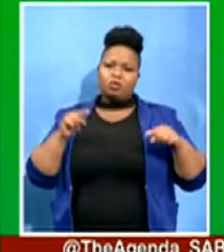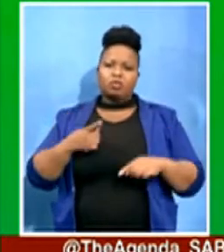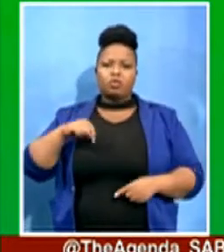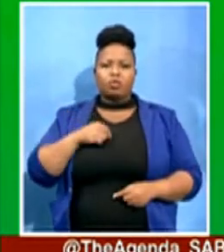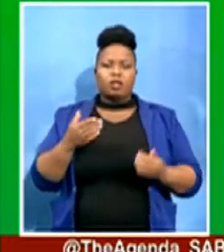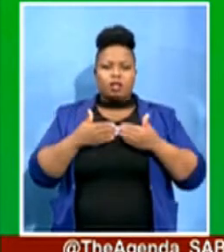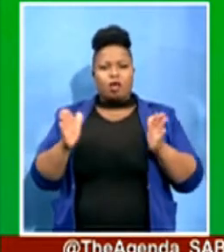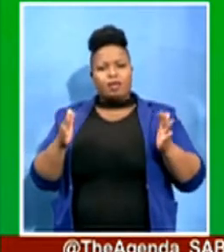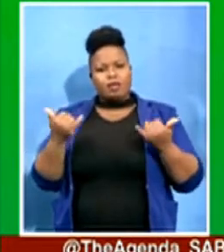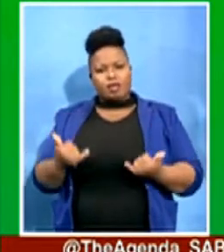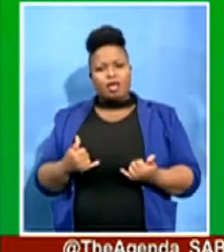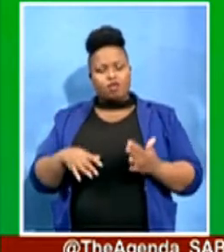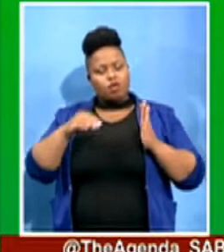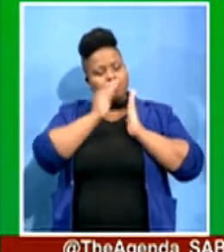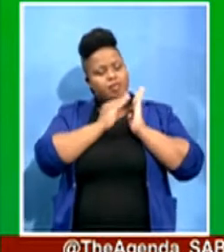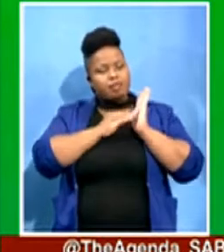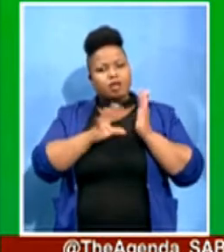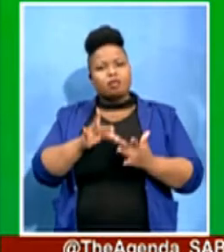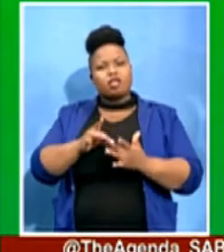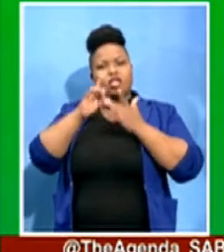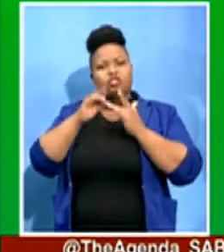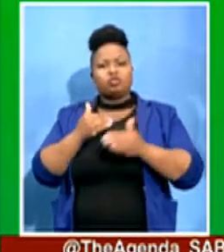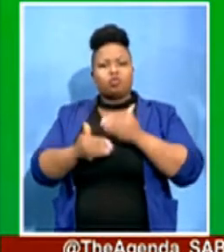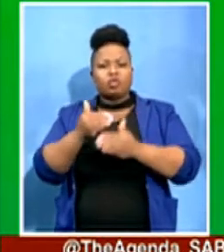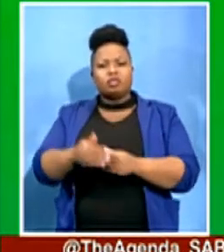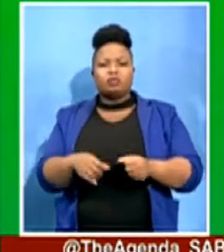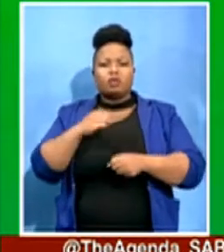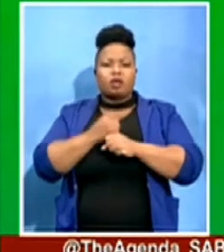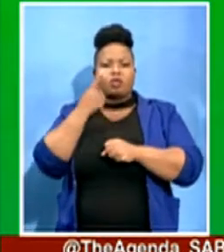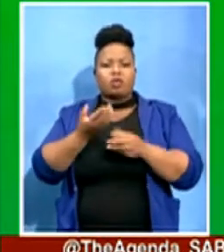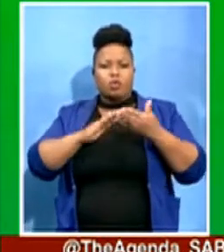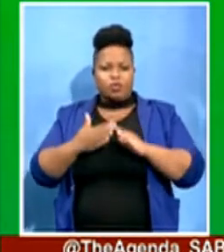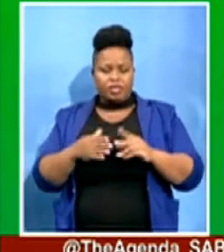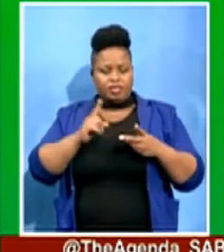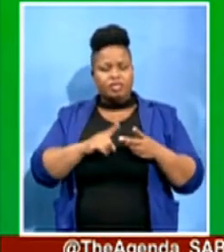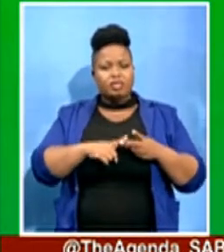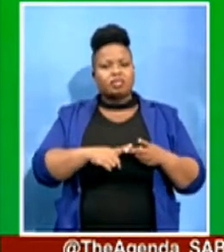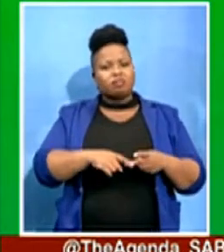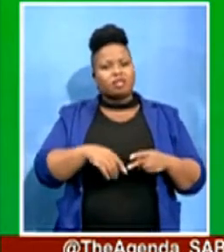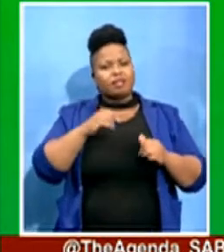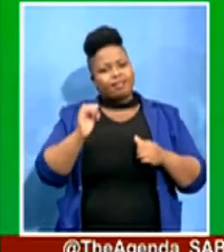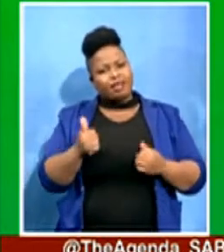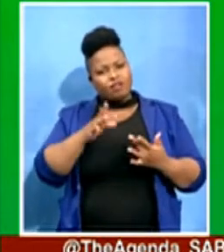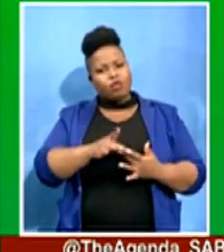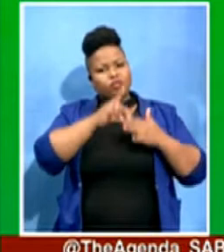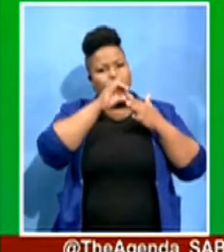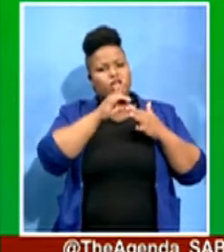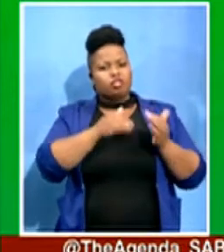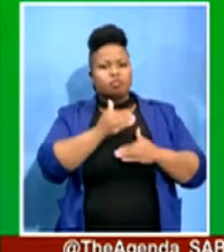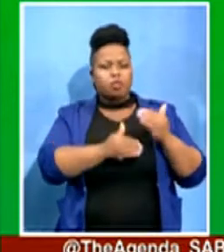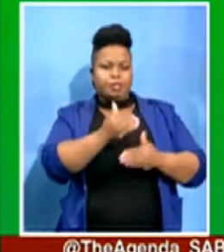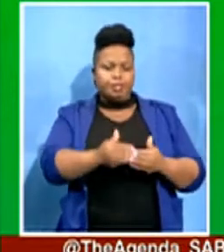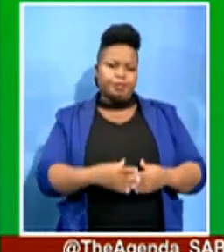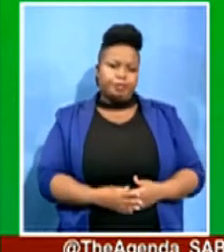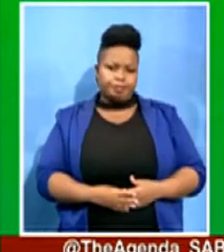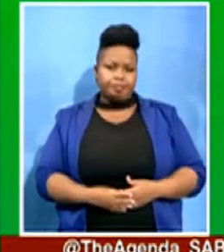processes to the communities of Gauteng and turn it into a candidate election process. This is similar to the system